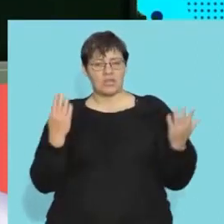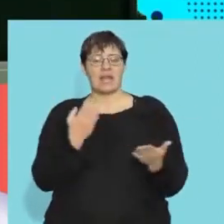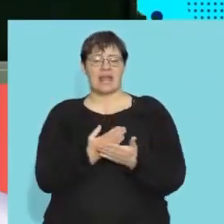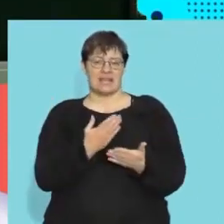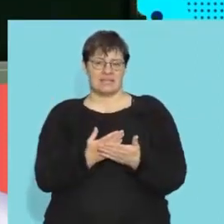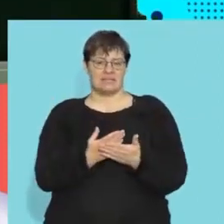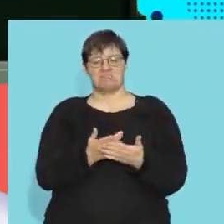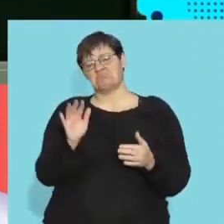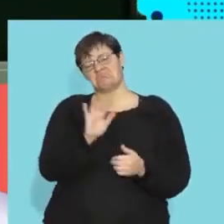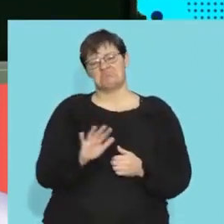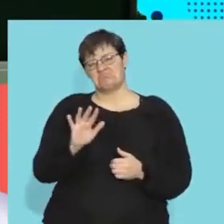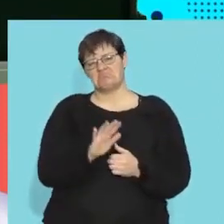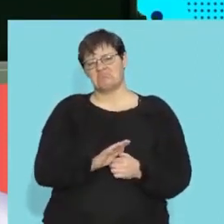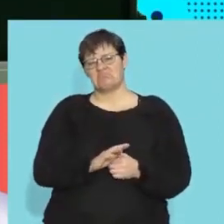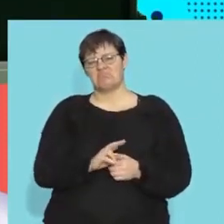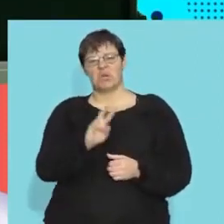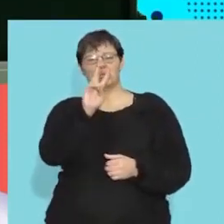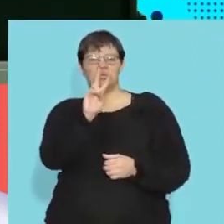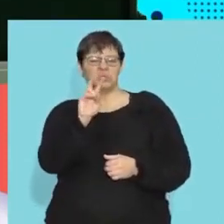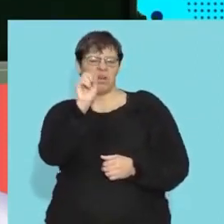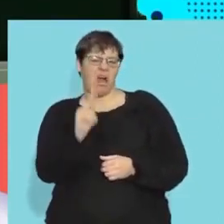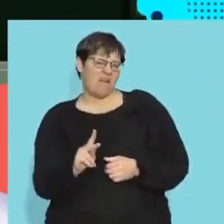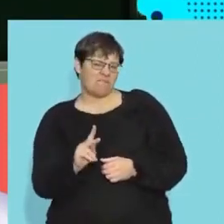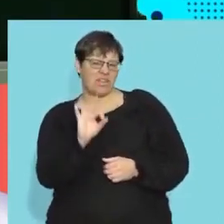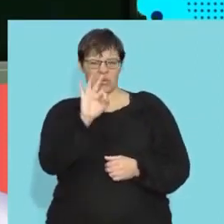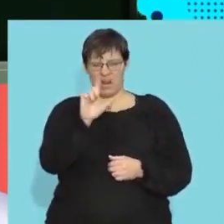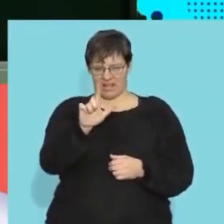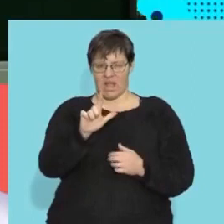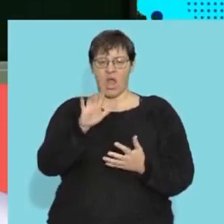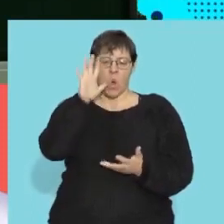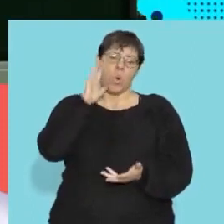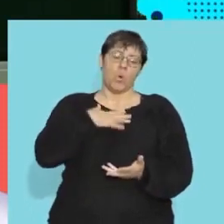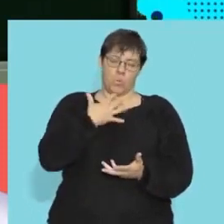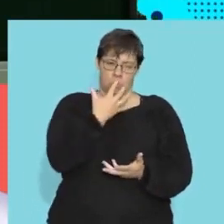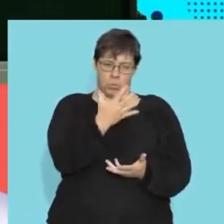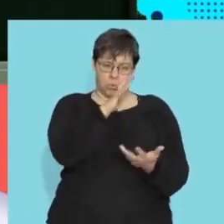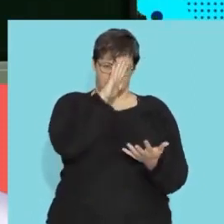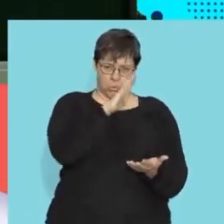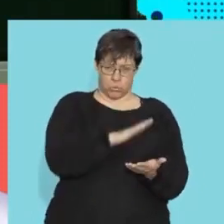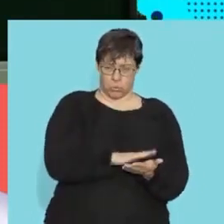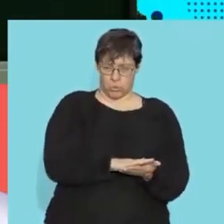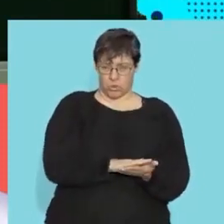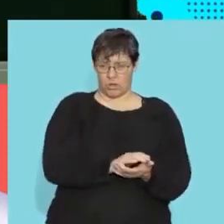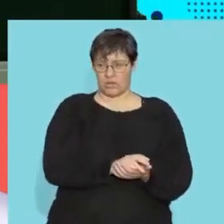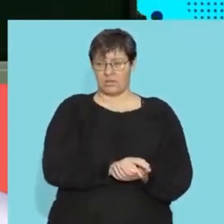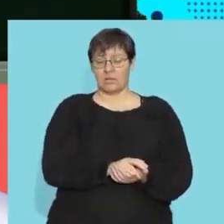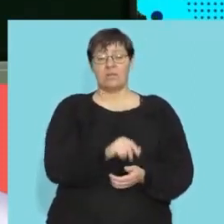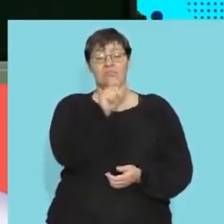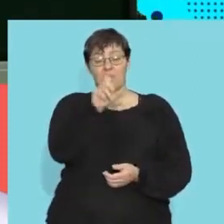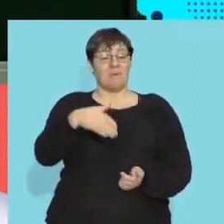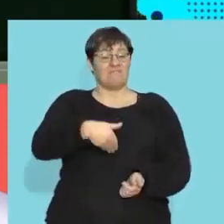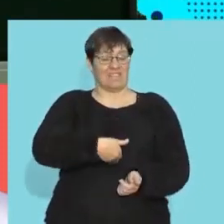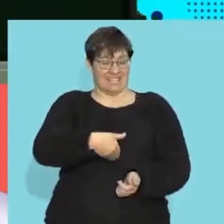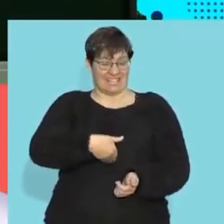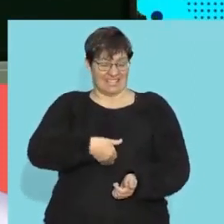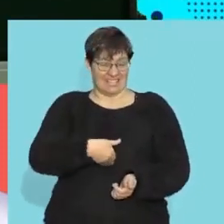can breathe out approximately 2.5 to 3 liters. I did notice that the